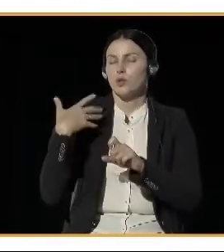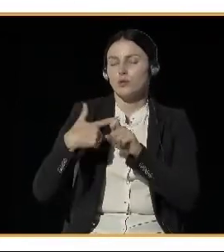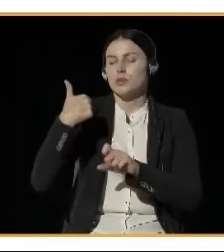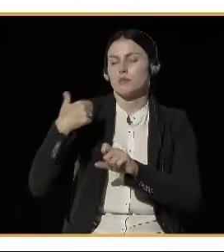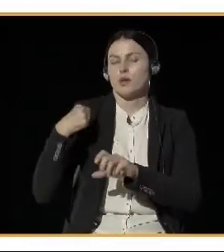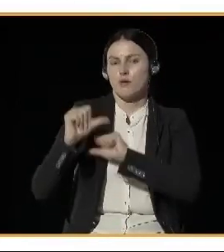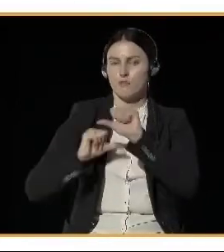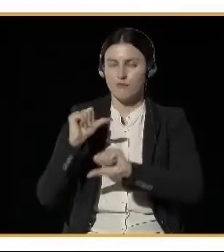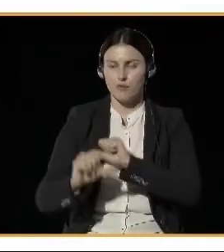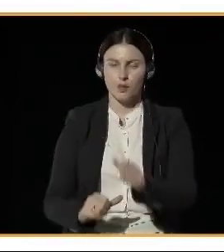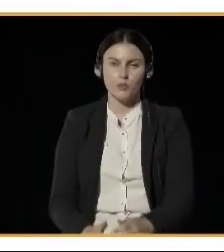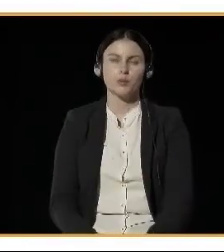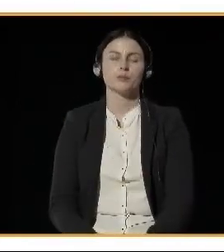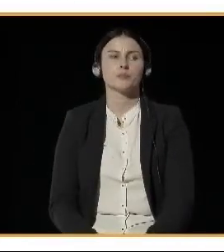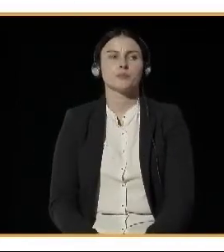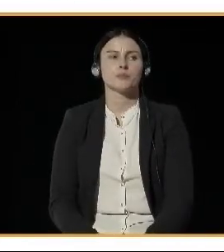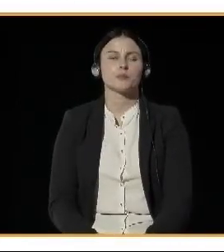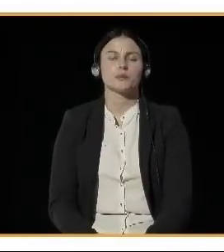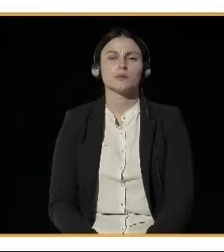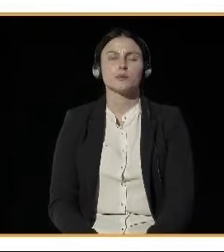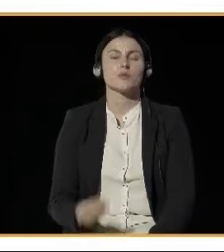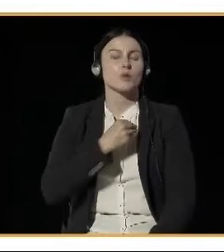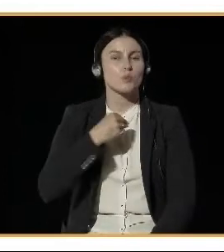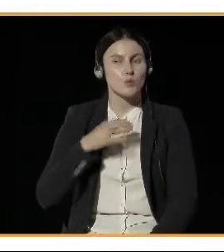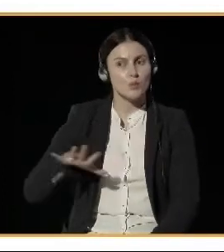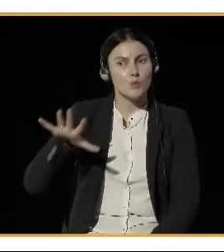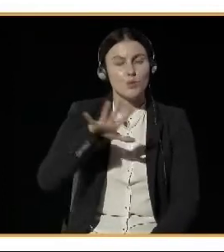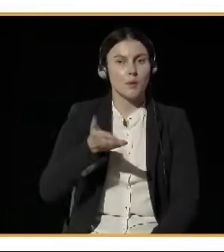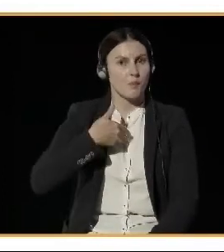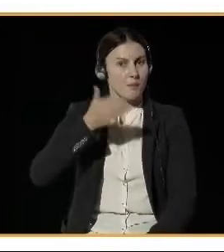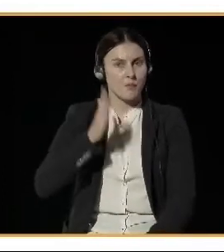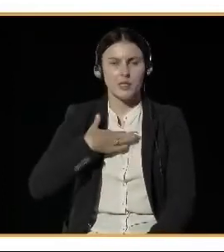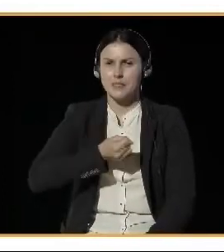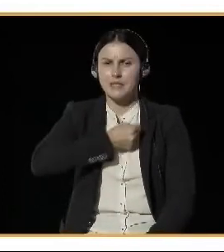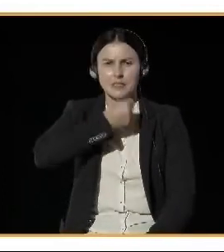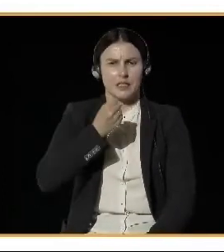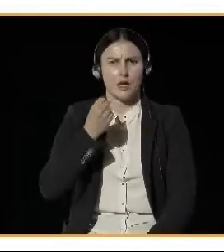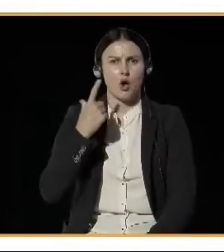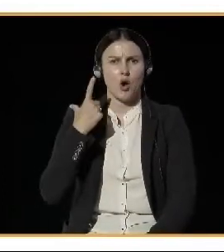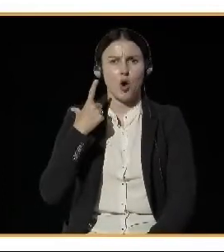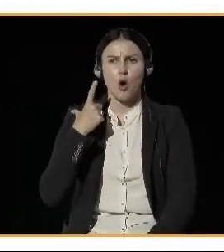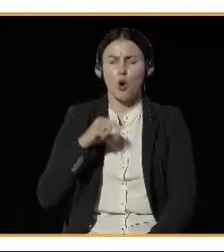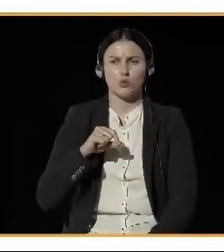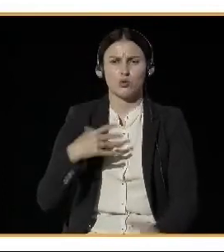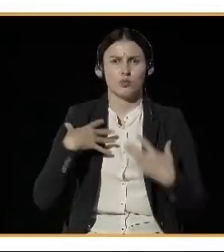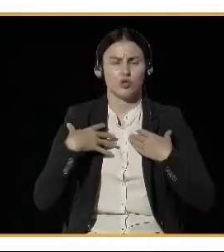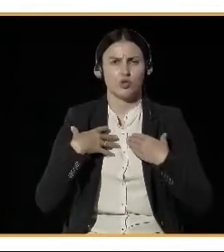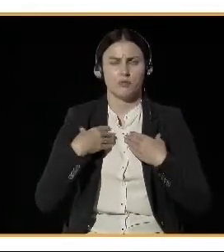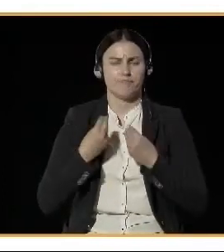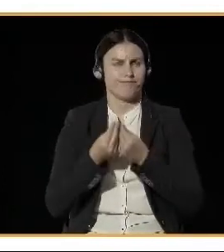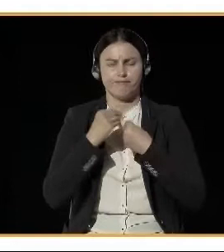Polish population will be the oldest in the European Union. The share of people